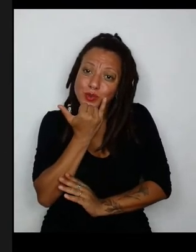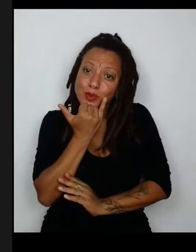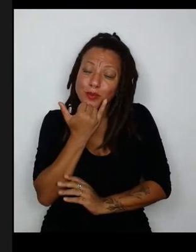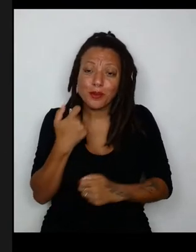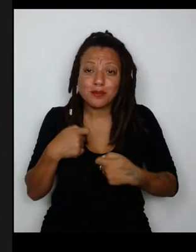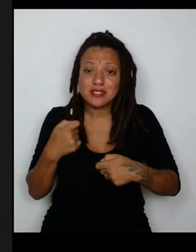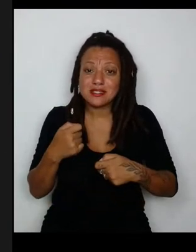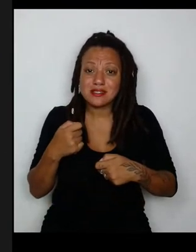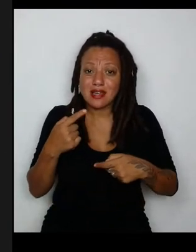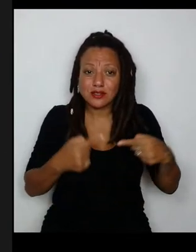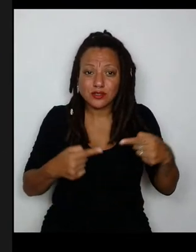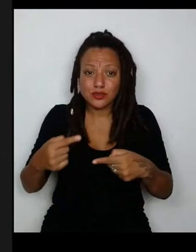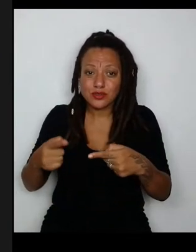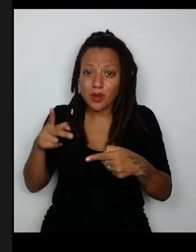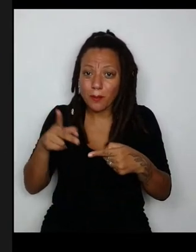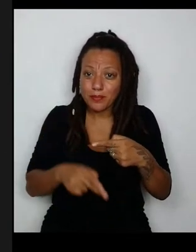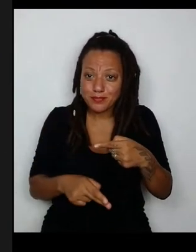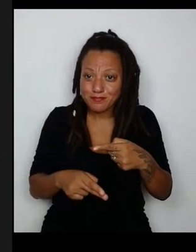apologize